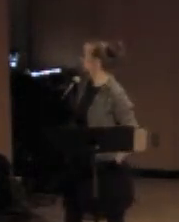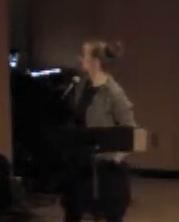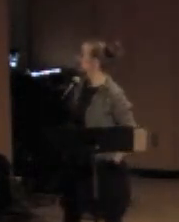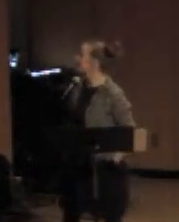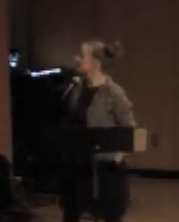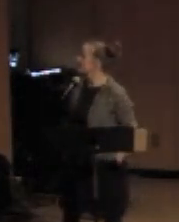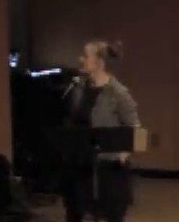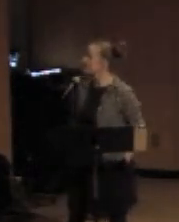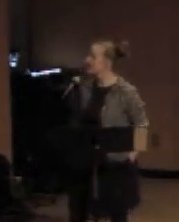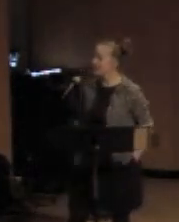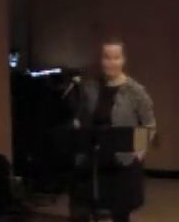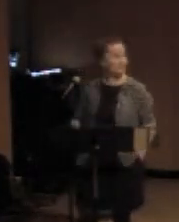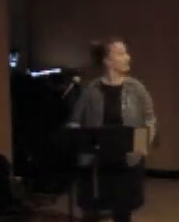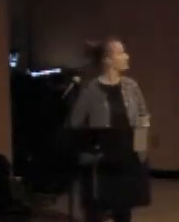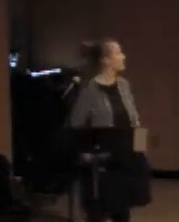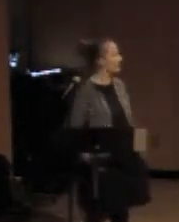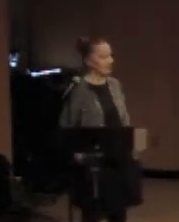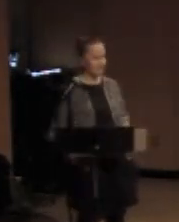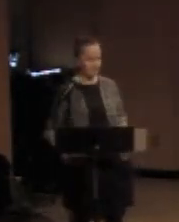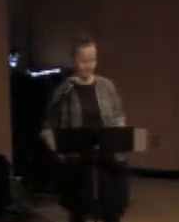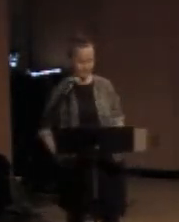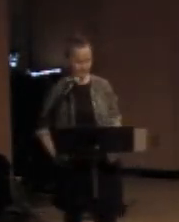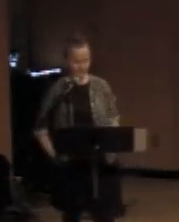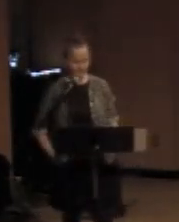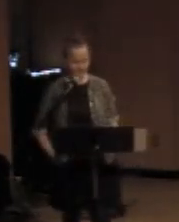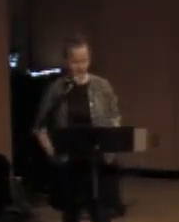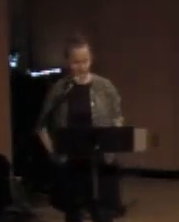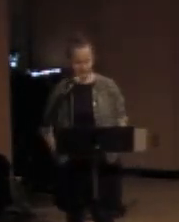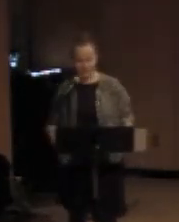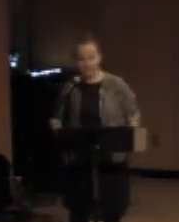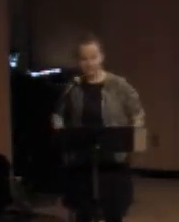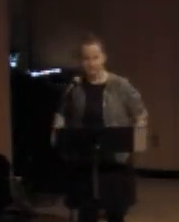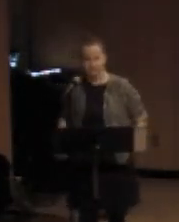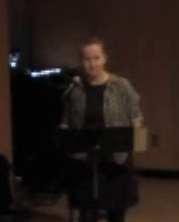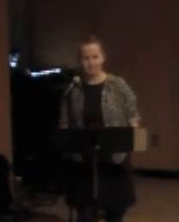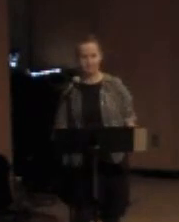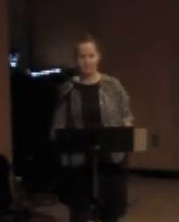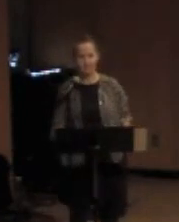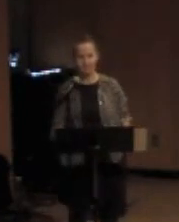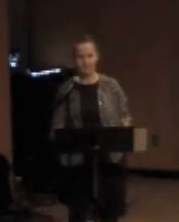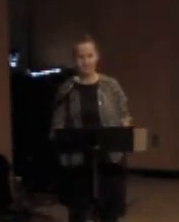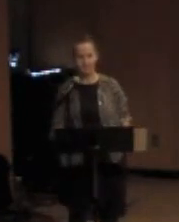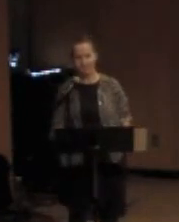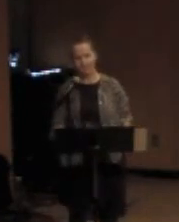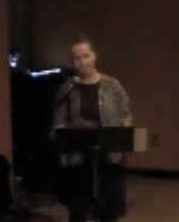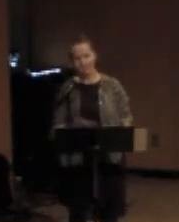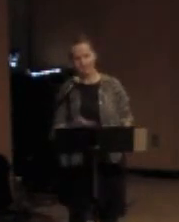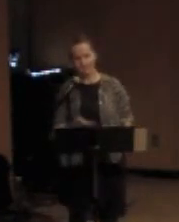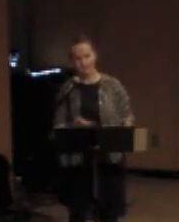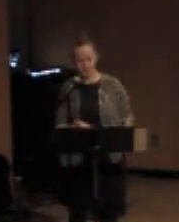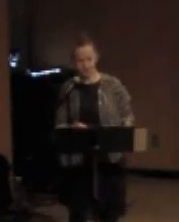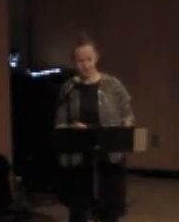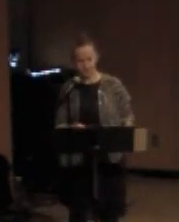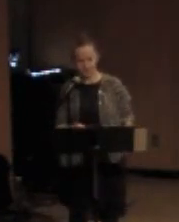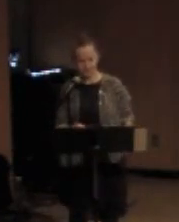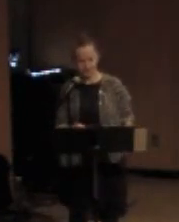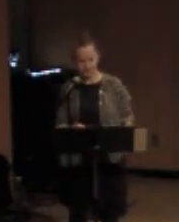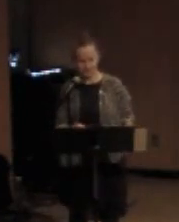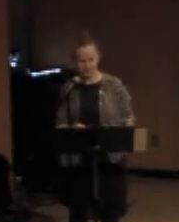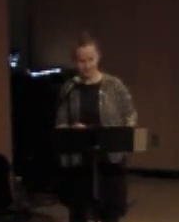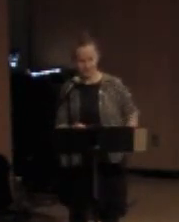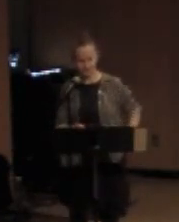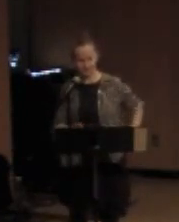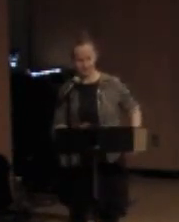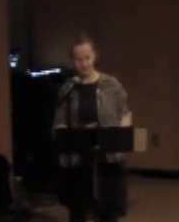okay uhuh okay yeah all right letter for you